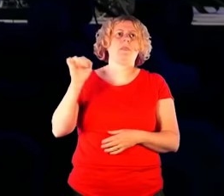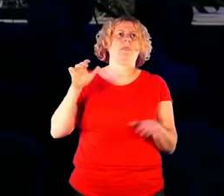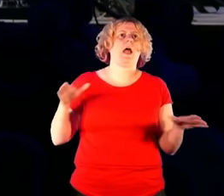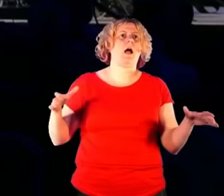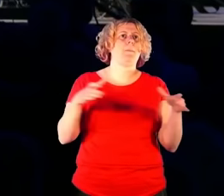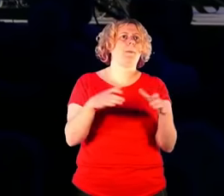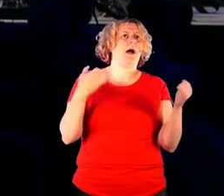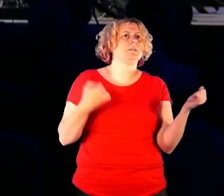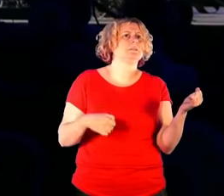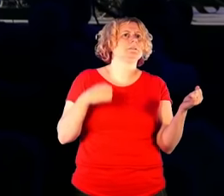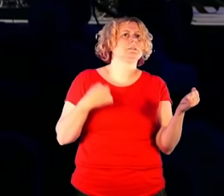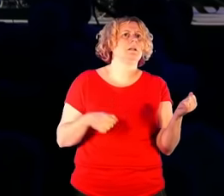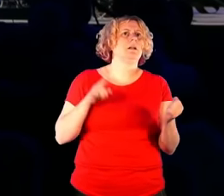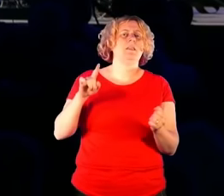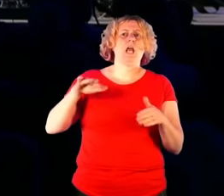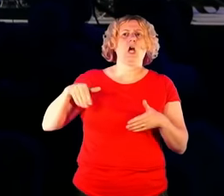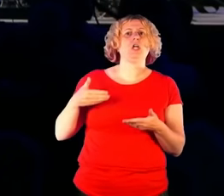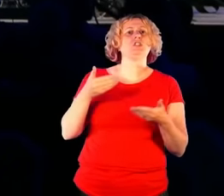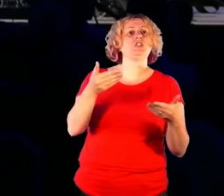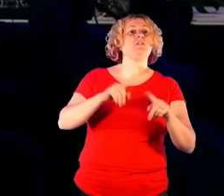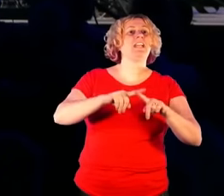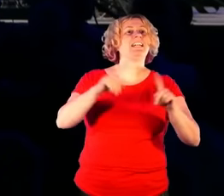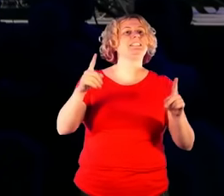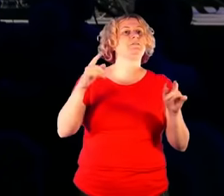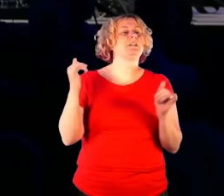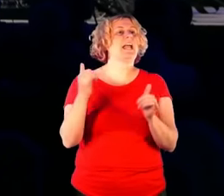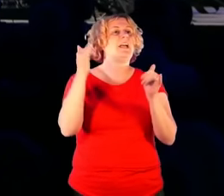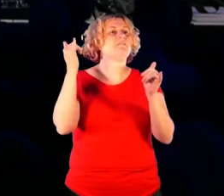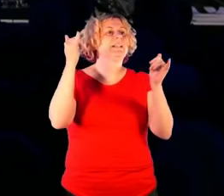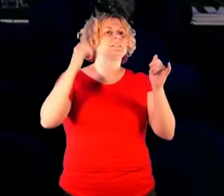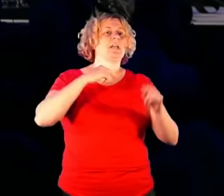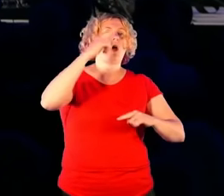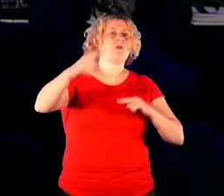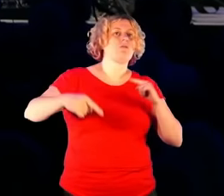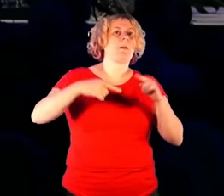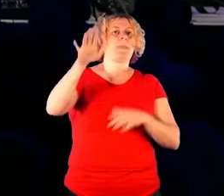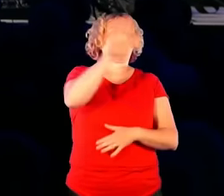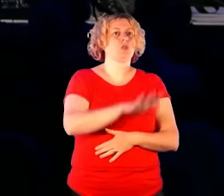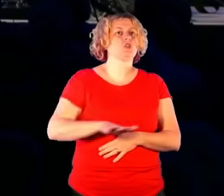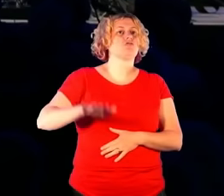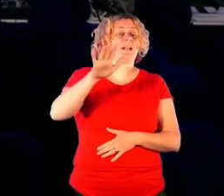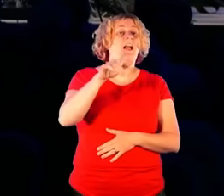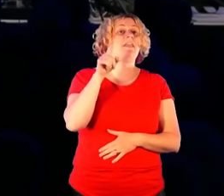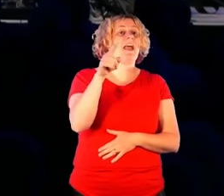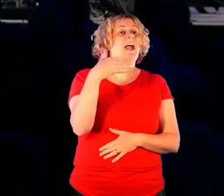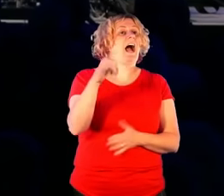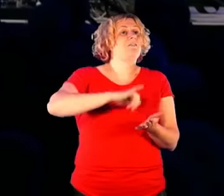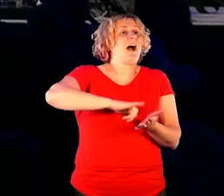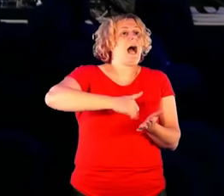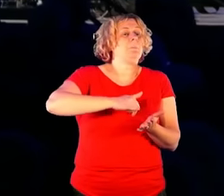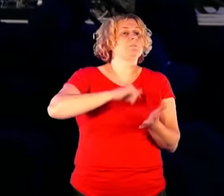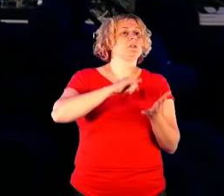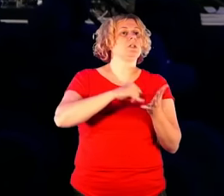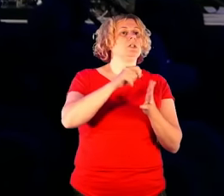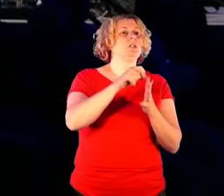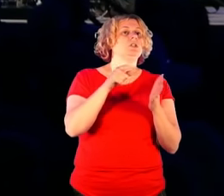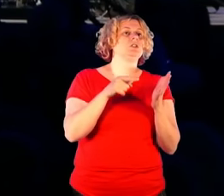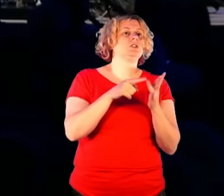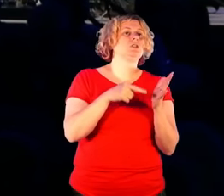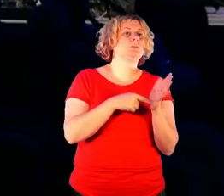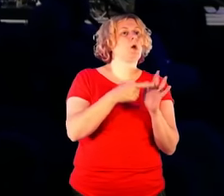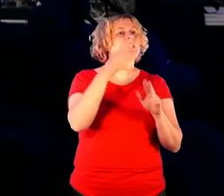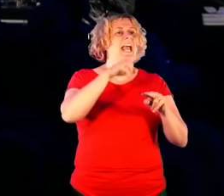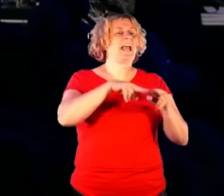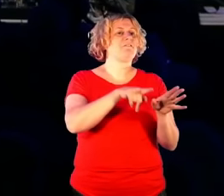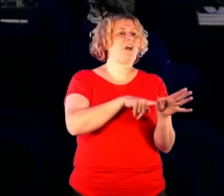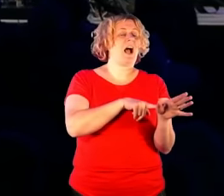to, and serving at various events around the country. They've got a couple of albums out on Spotify as well. Some brilliant song, congregational songs that you